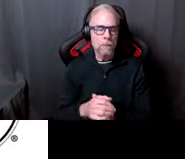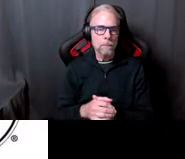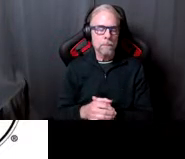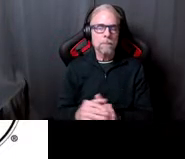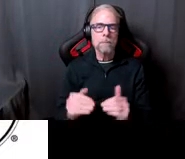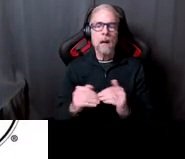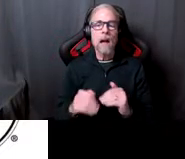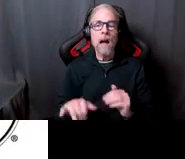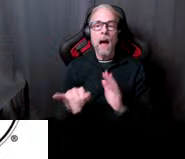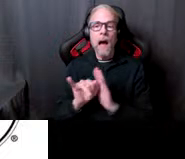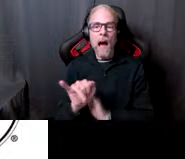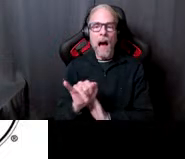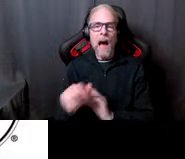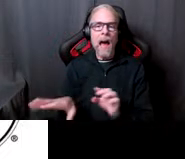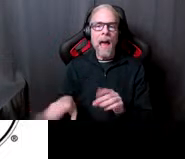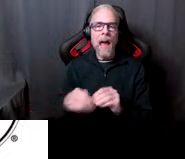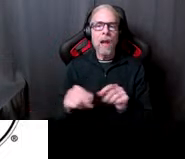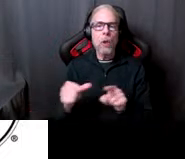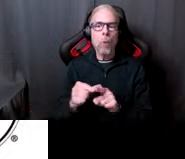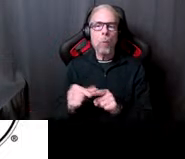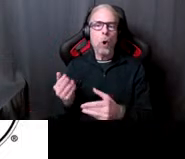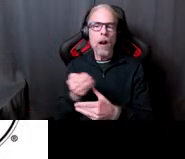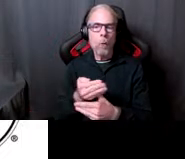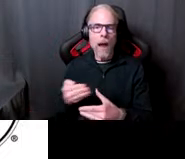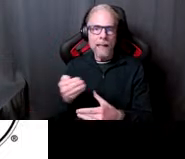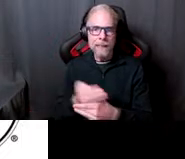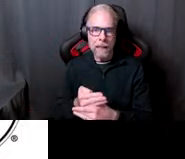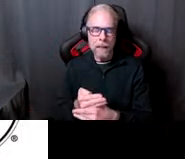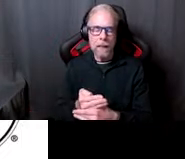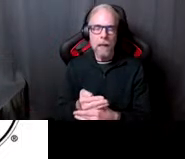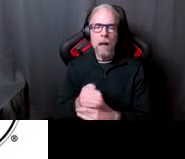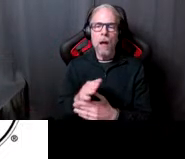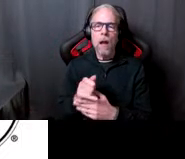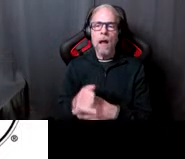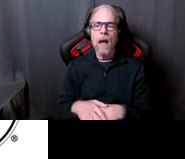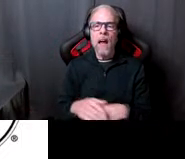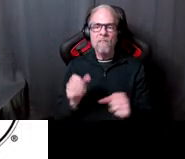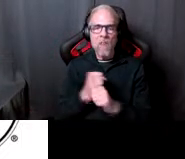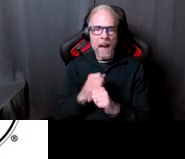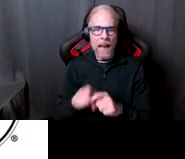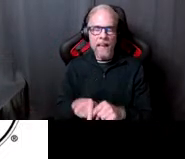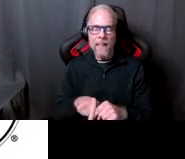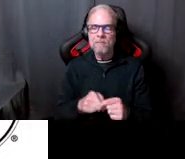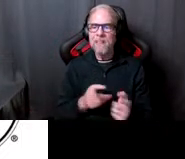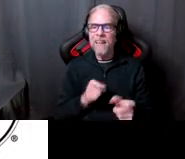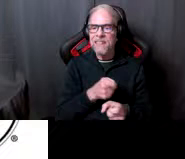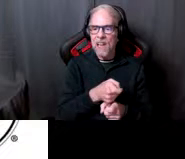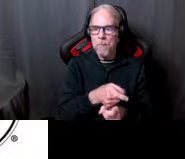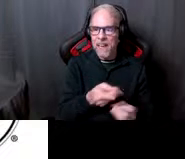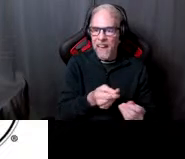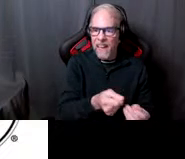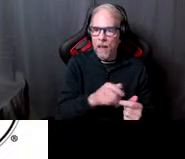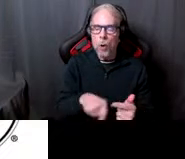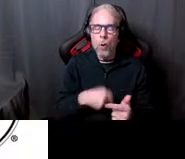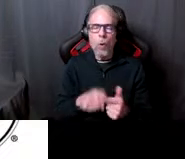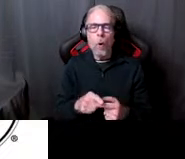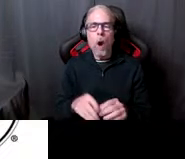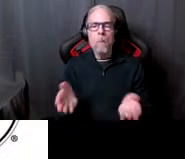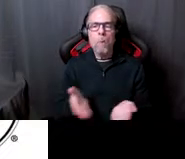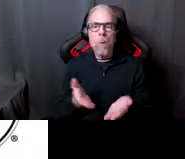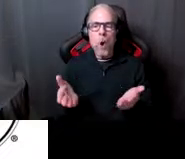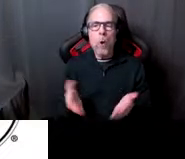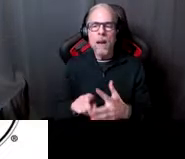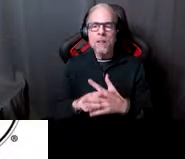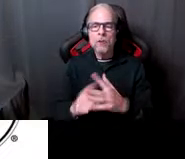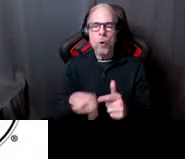I, we added the words harassing, fighting, intimidating, or promoting, instigating, or